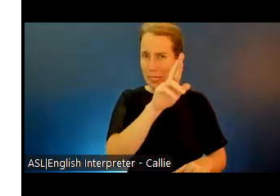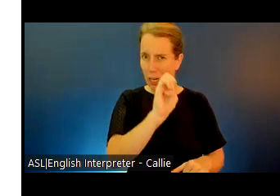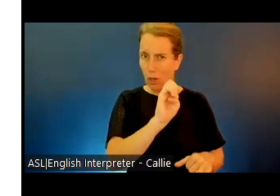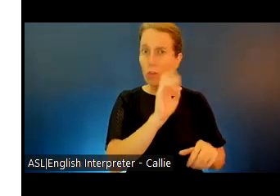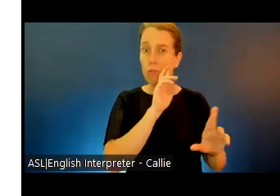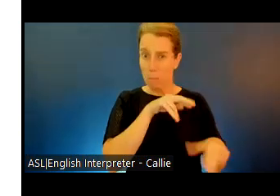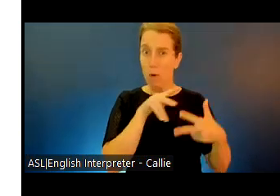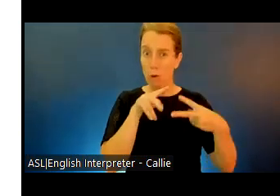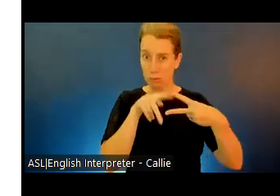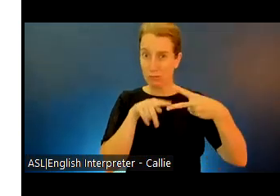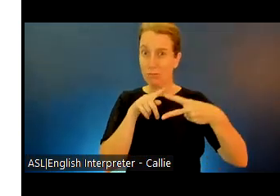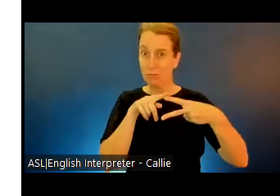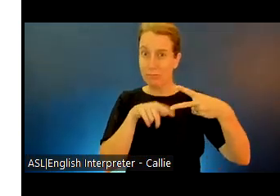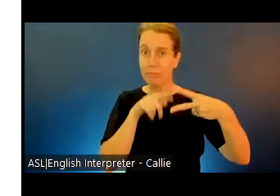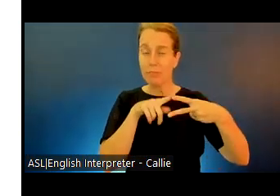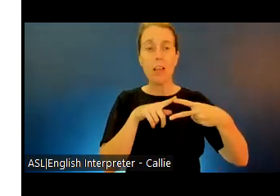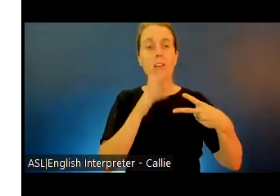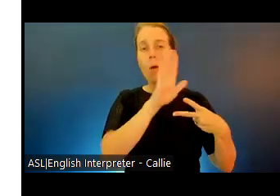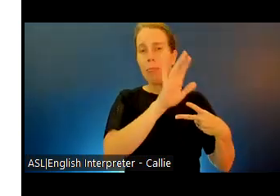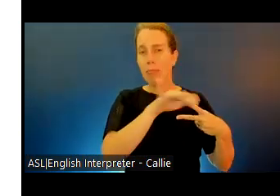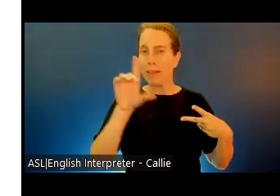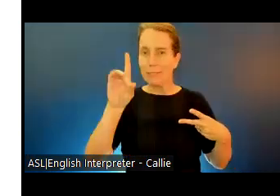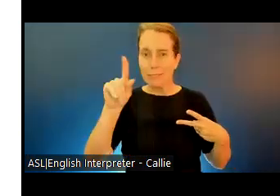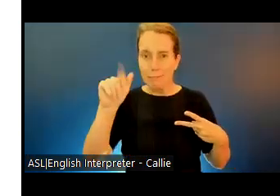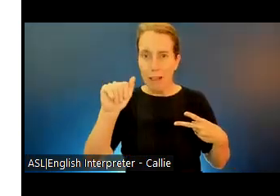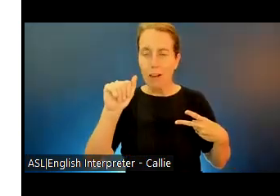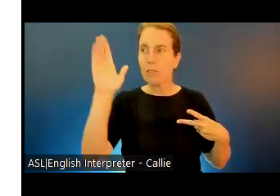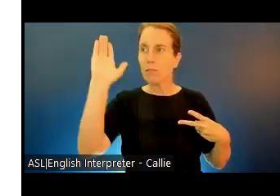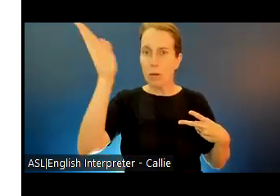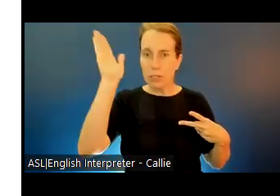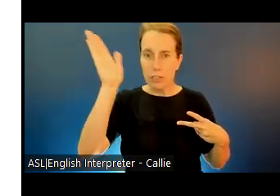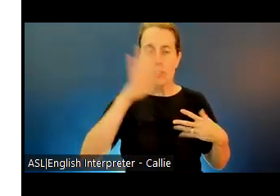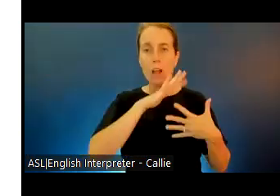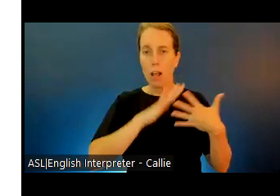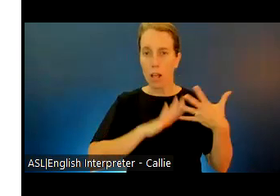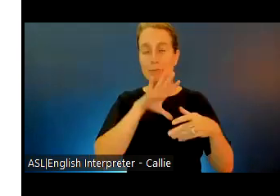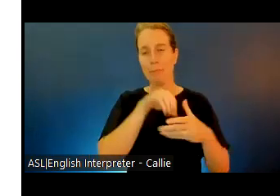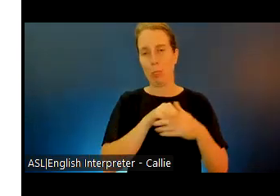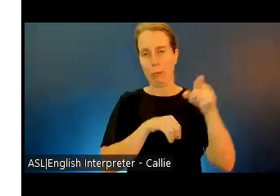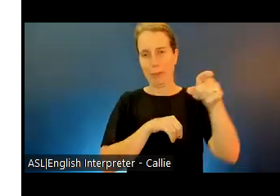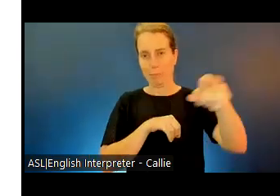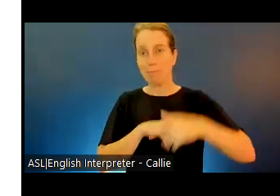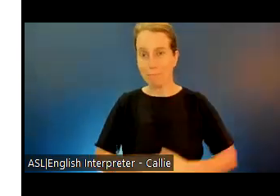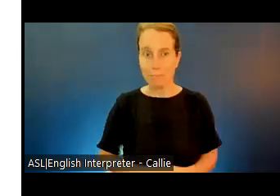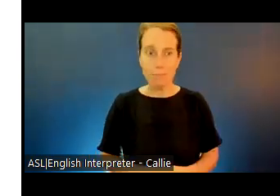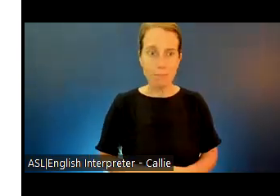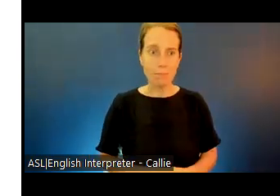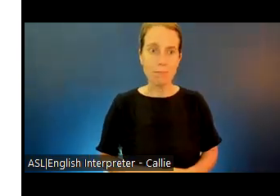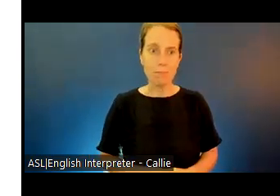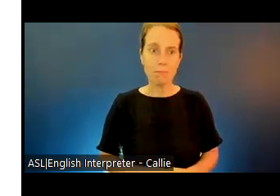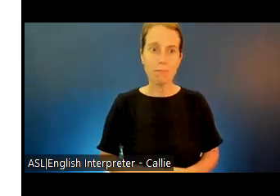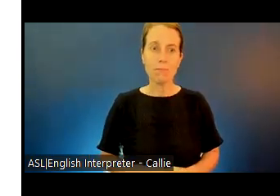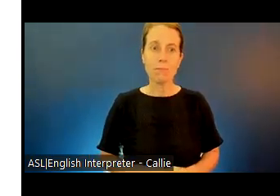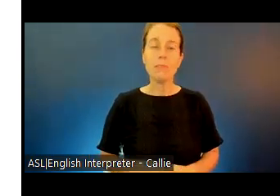and presentations that help to contribute to those reports at the link that I've included on these slides. I also mentioned fraud